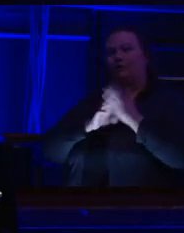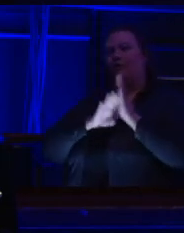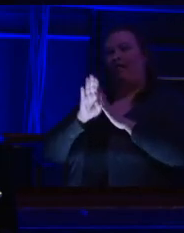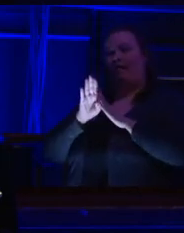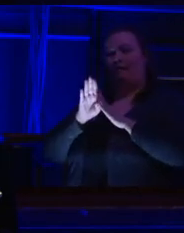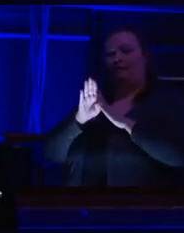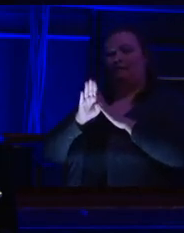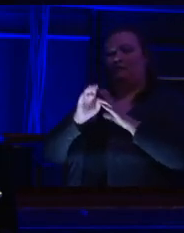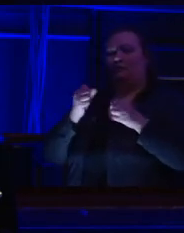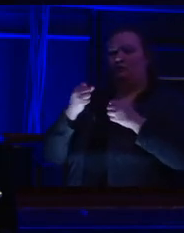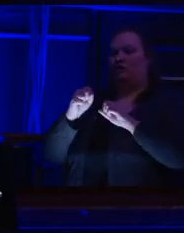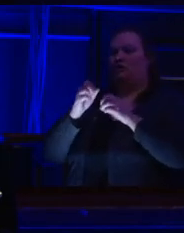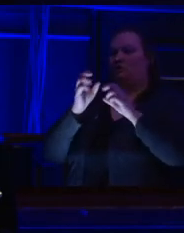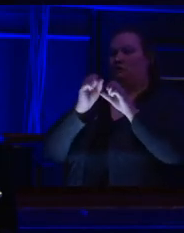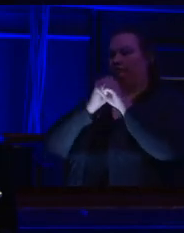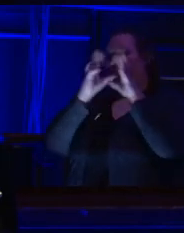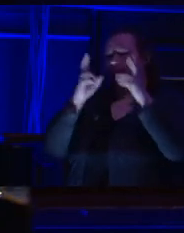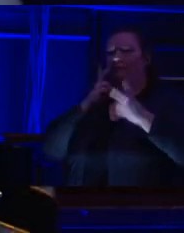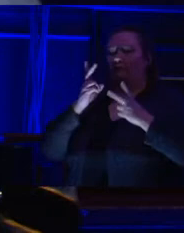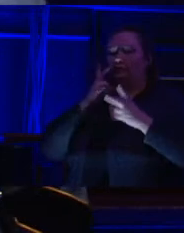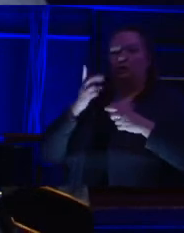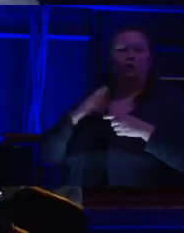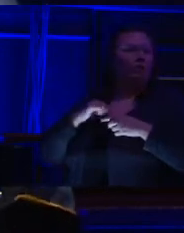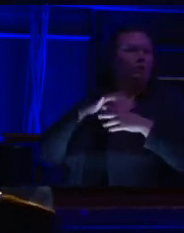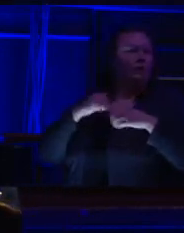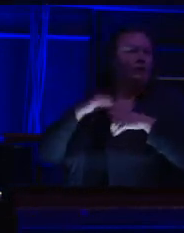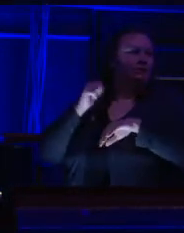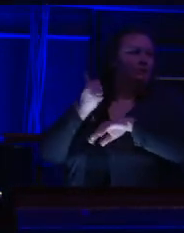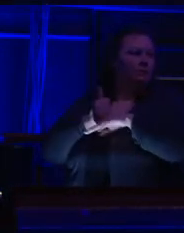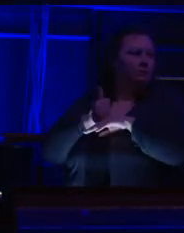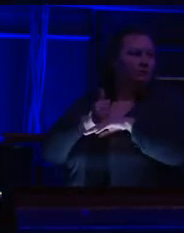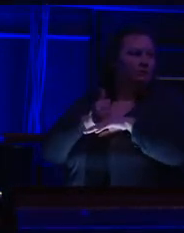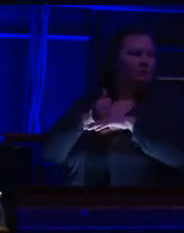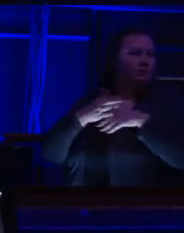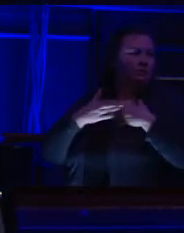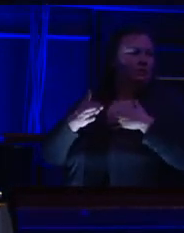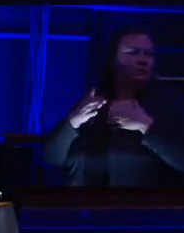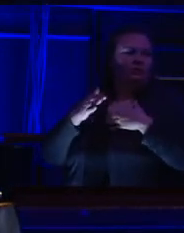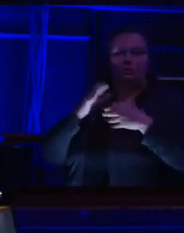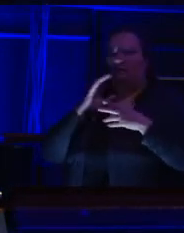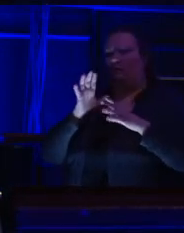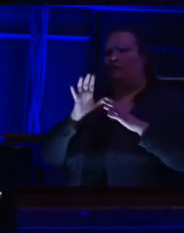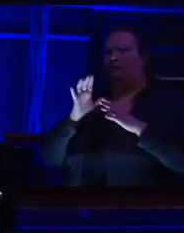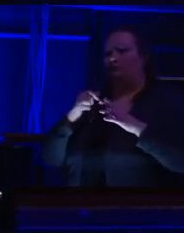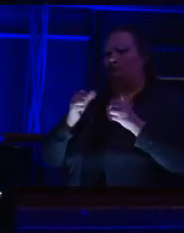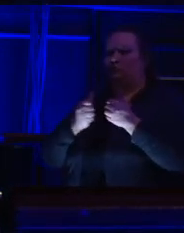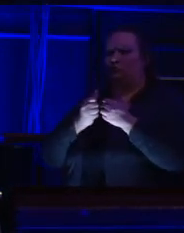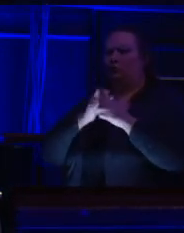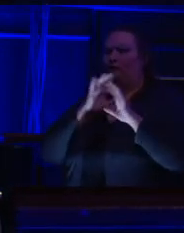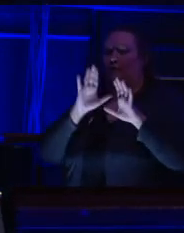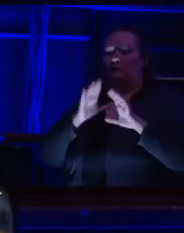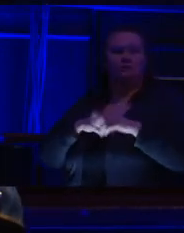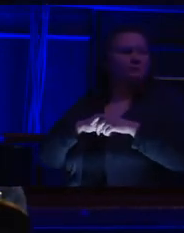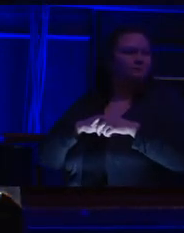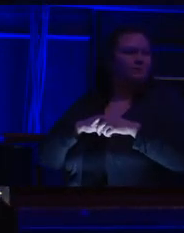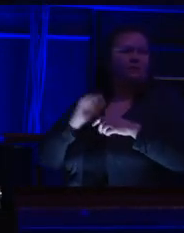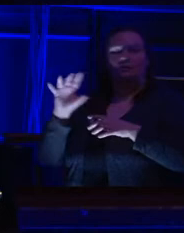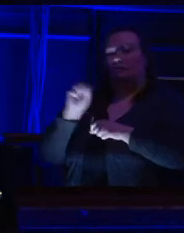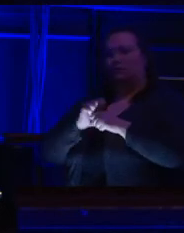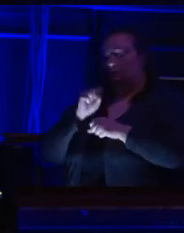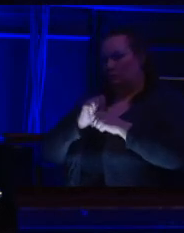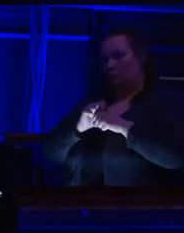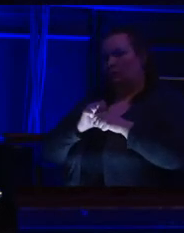a strategic vision which reanimated our pursuit of excellence. His work